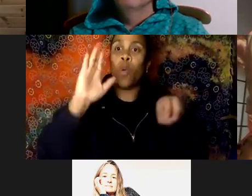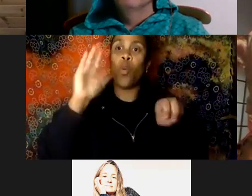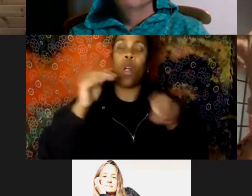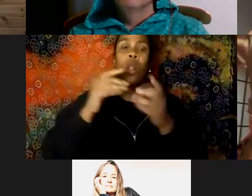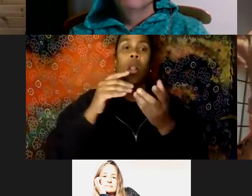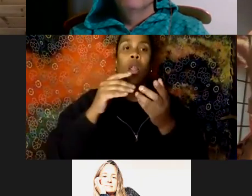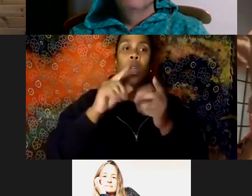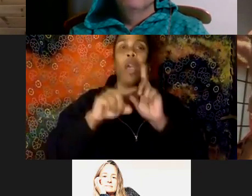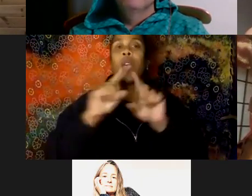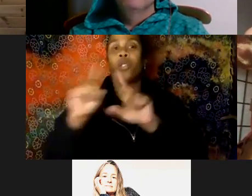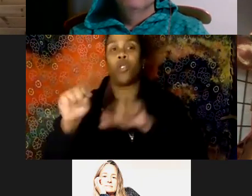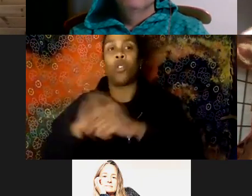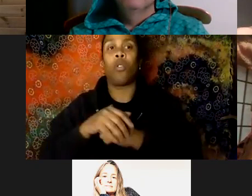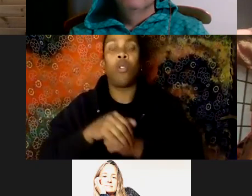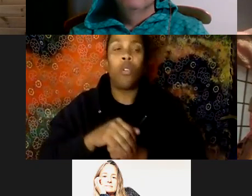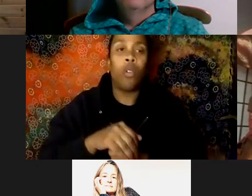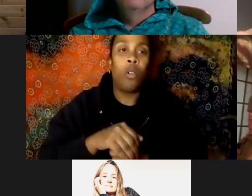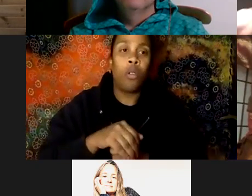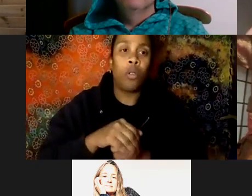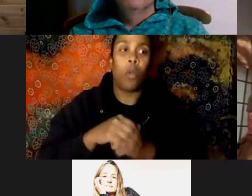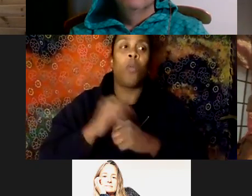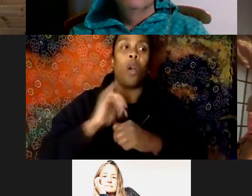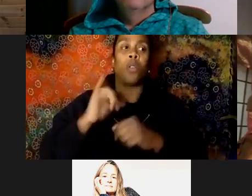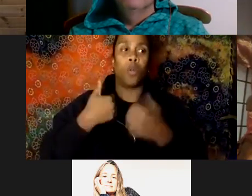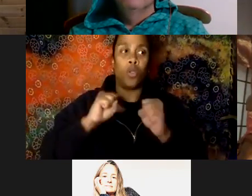making reparations and increasing diversity